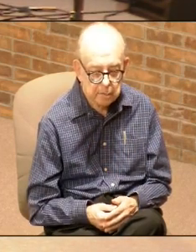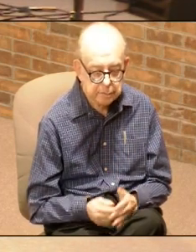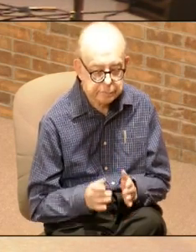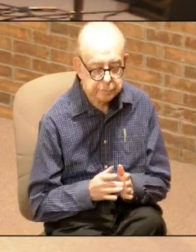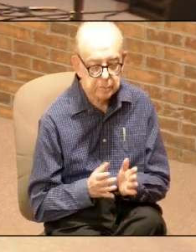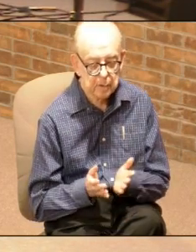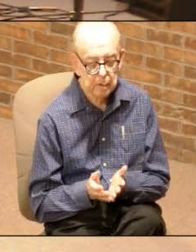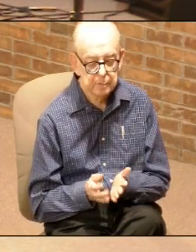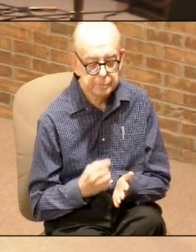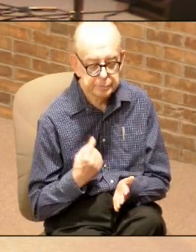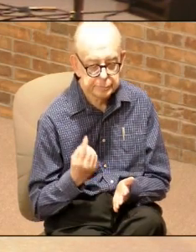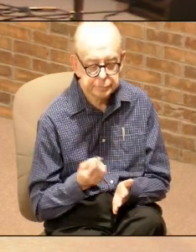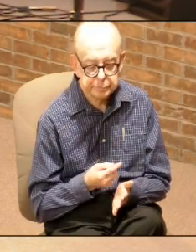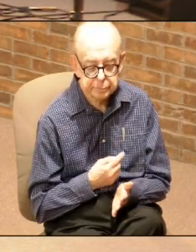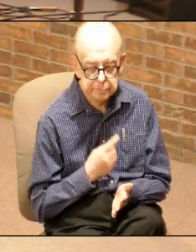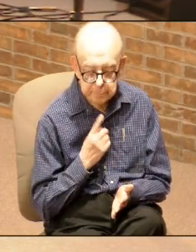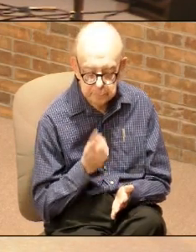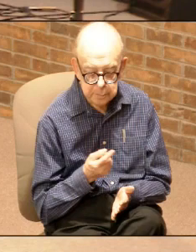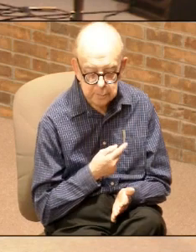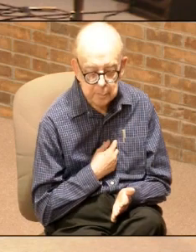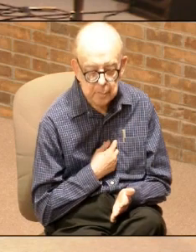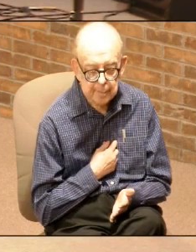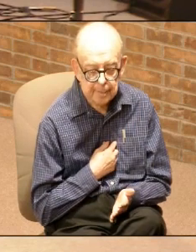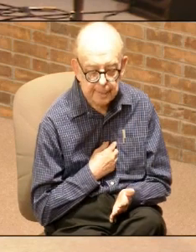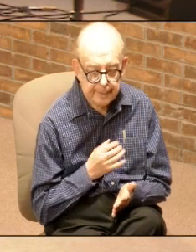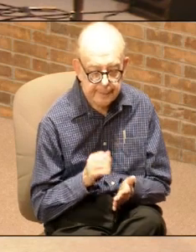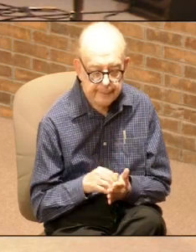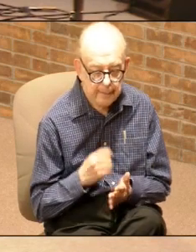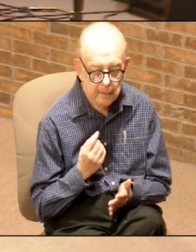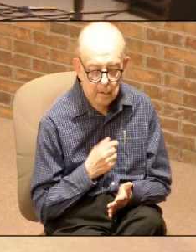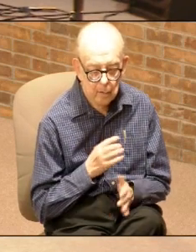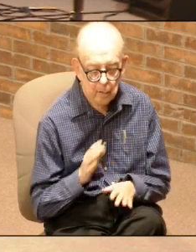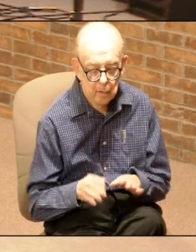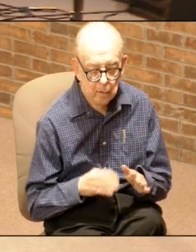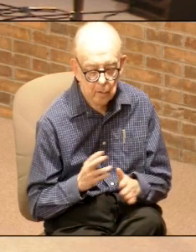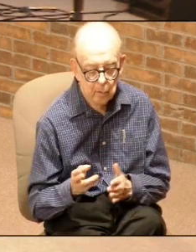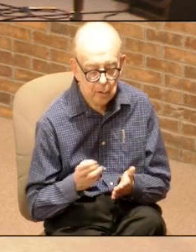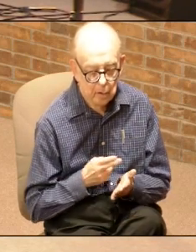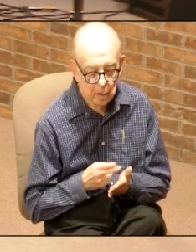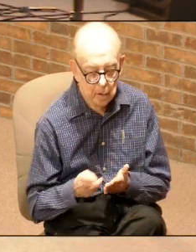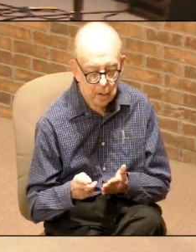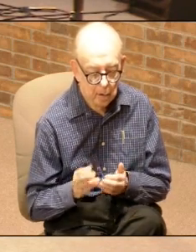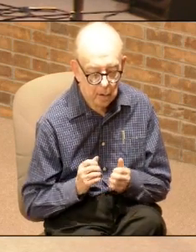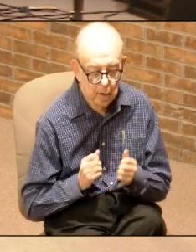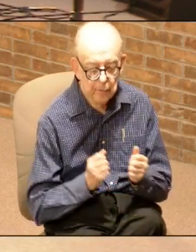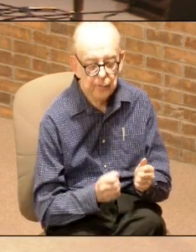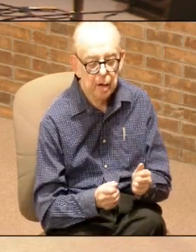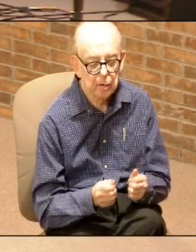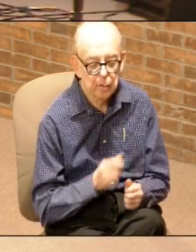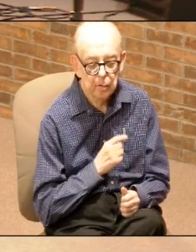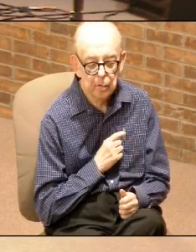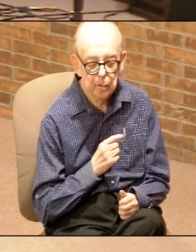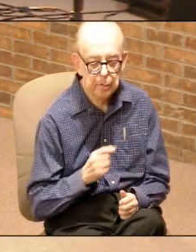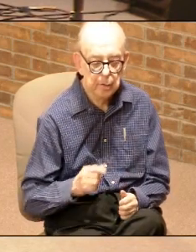The Bible tells us that we are to walk in holiness and to follow the Lord.